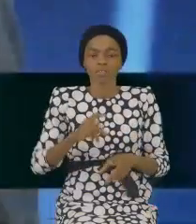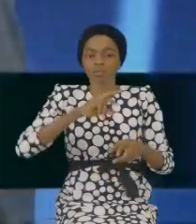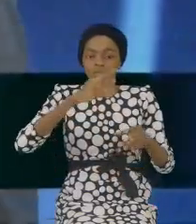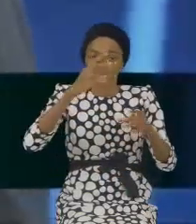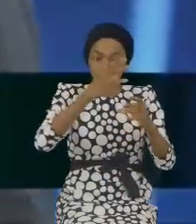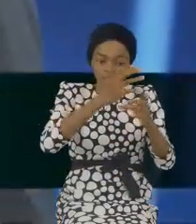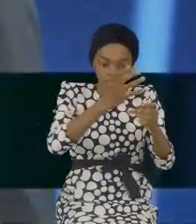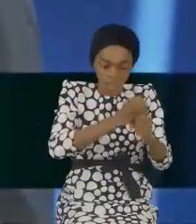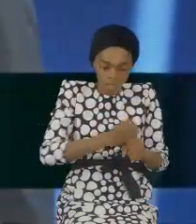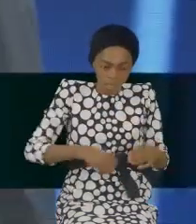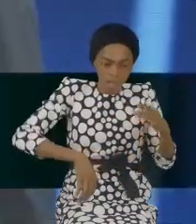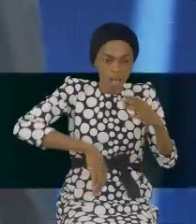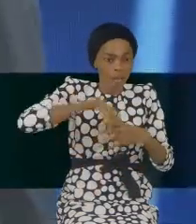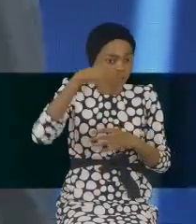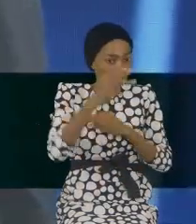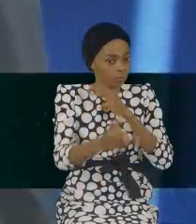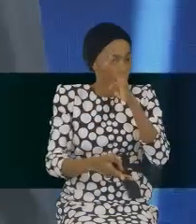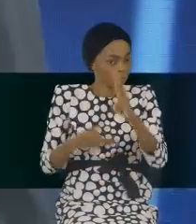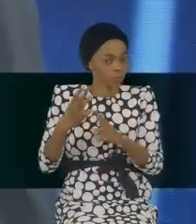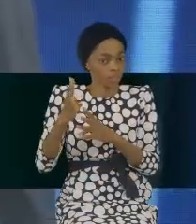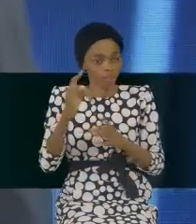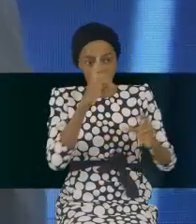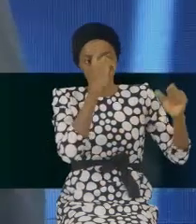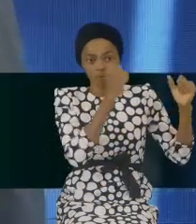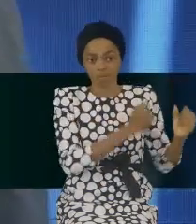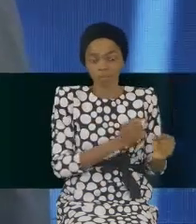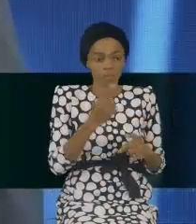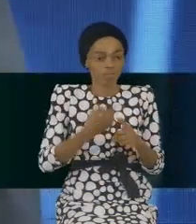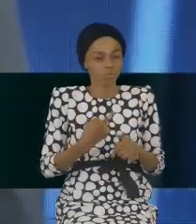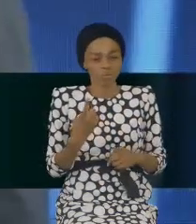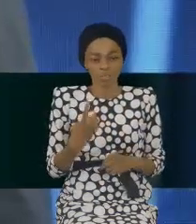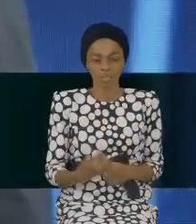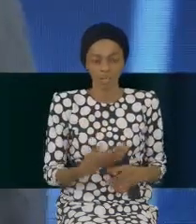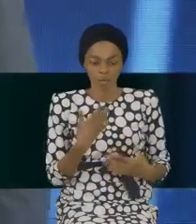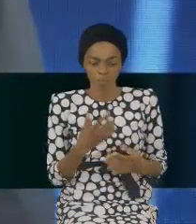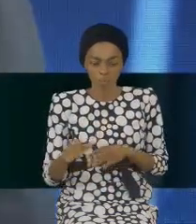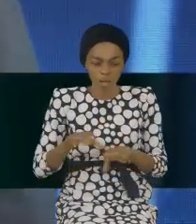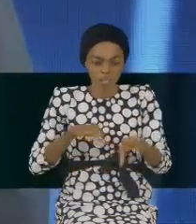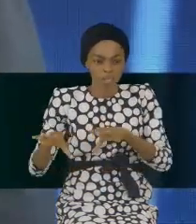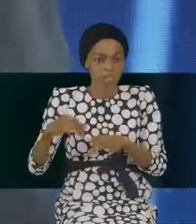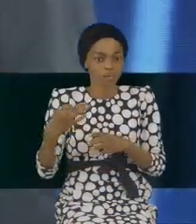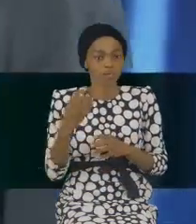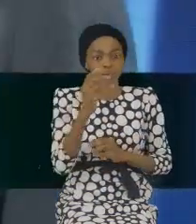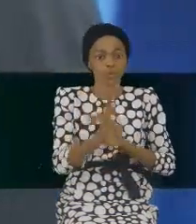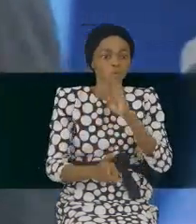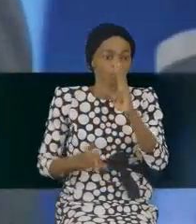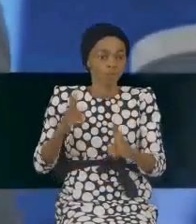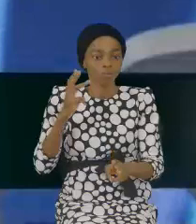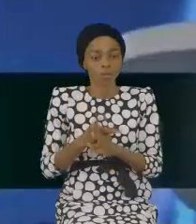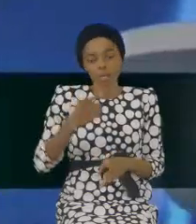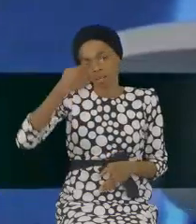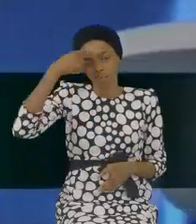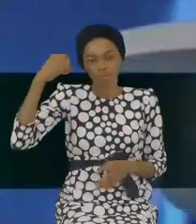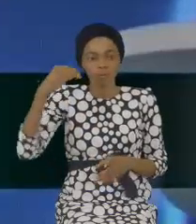taken out of the world and the whole system of the world by repentance and faith in Christ. And because of that,